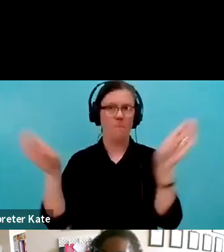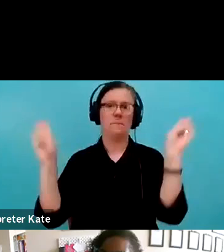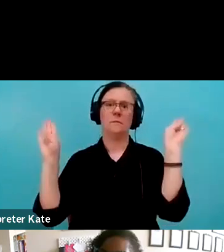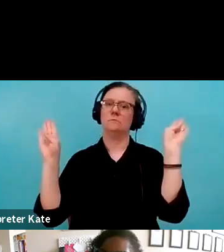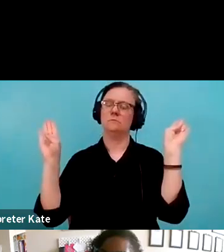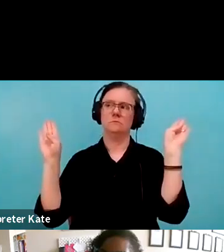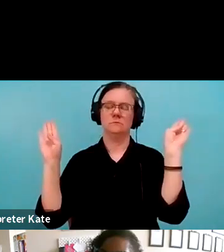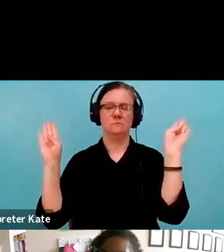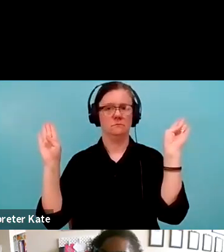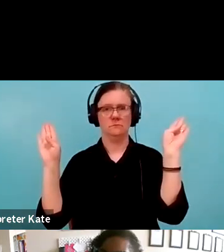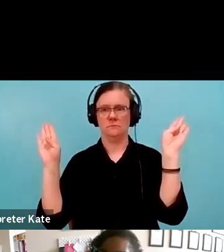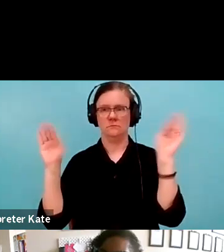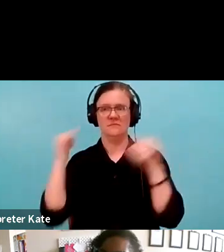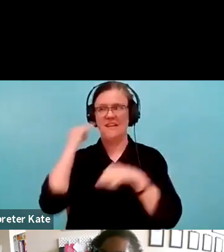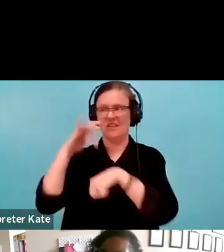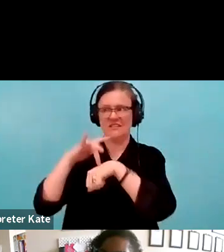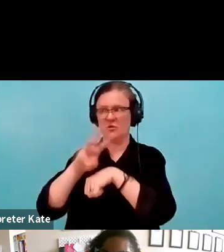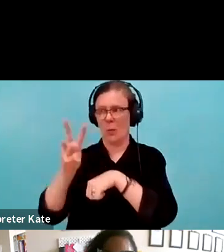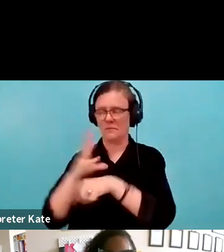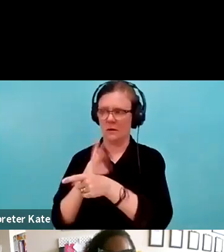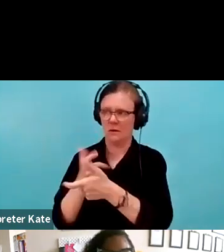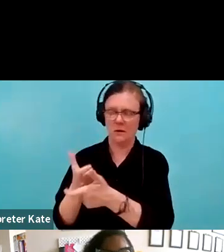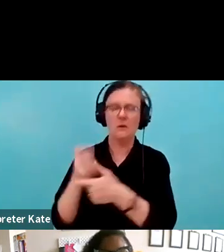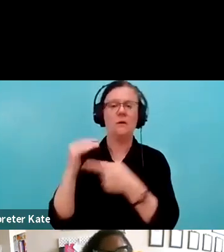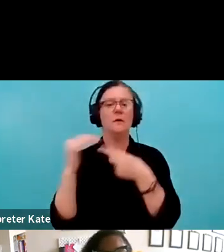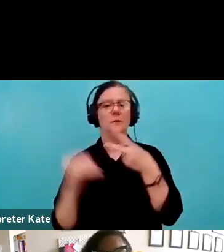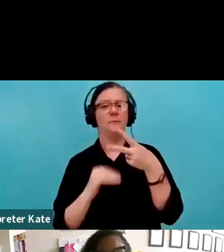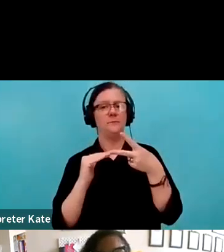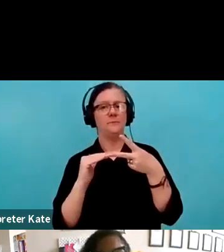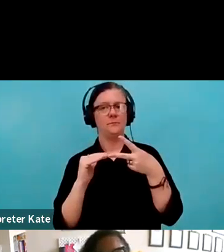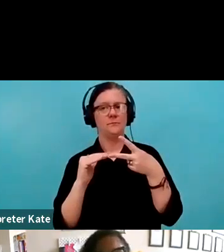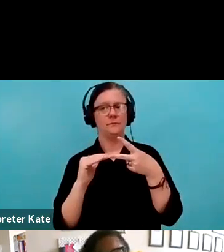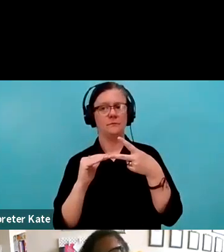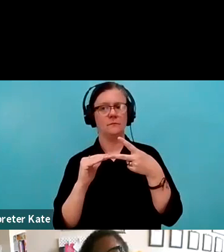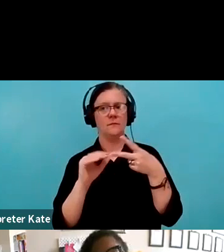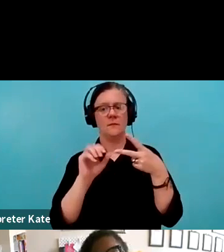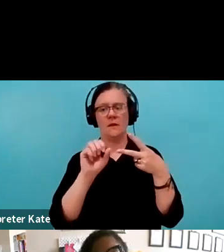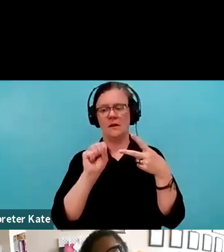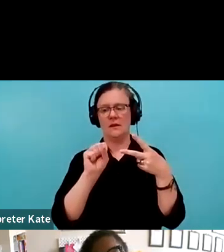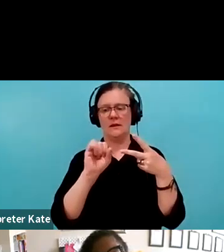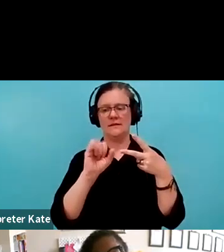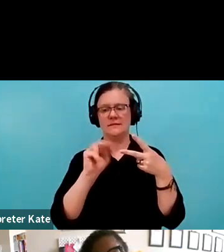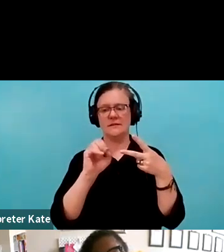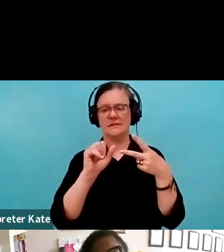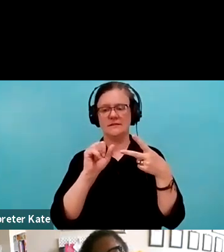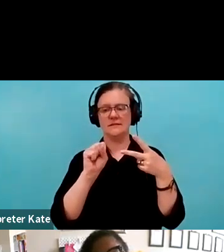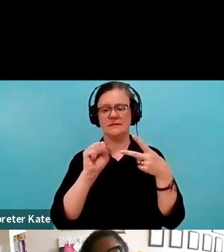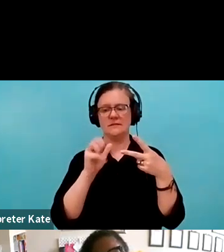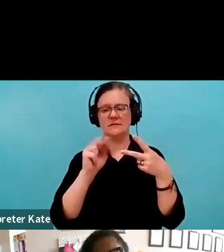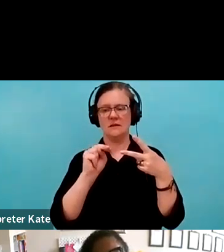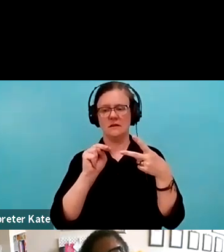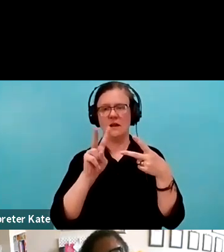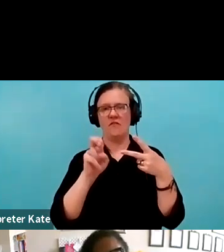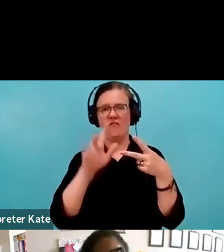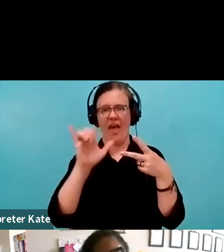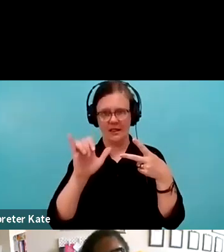every time I'm there or I get an email. The other one was that the Sins Invalid came out with a disability justice